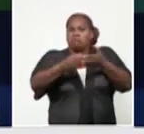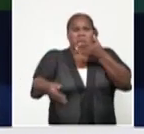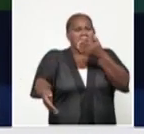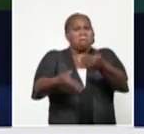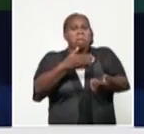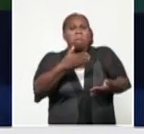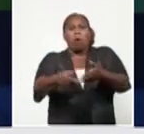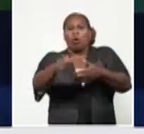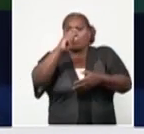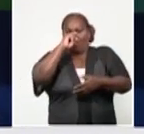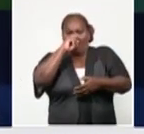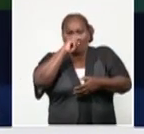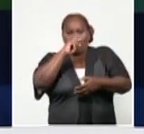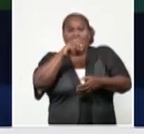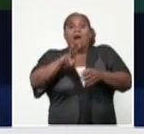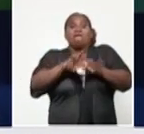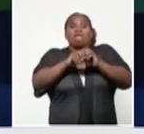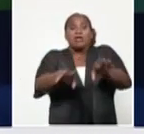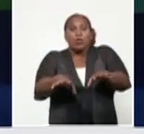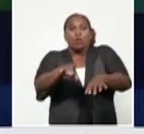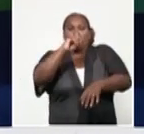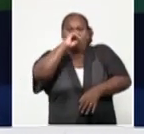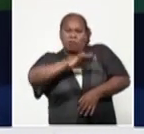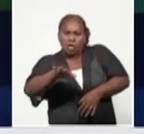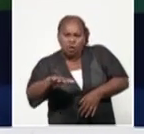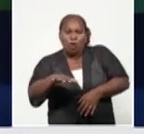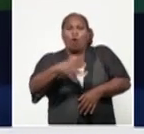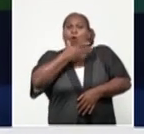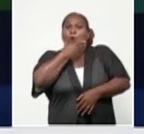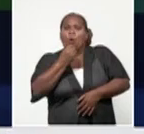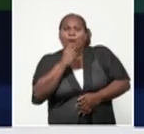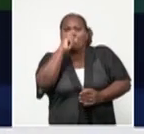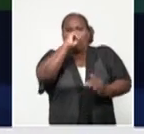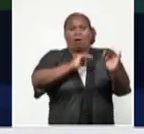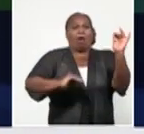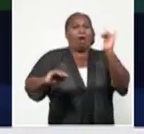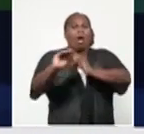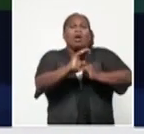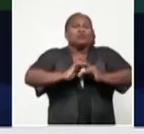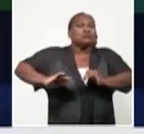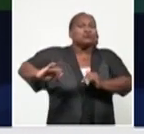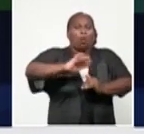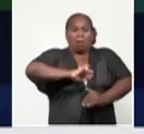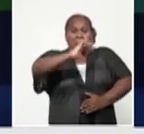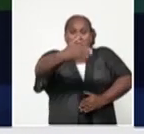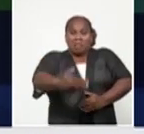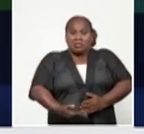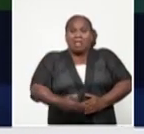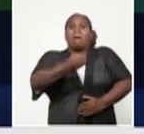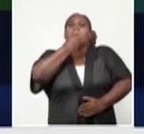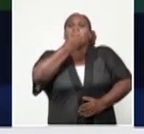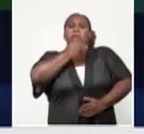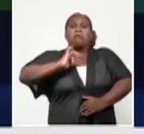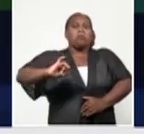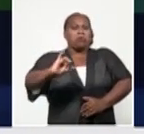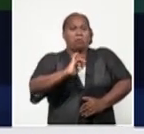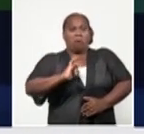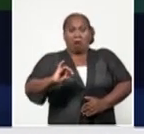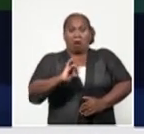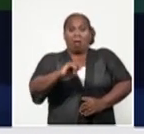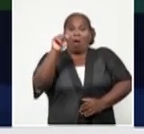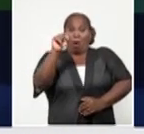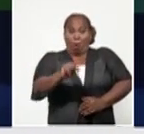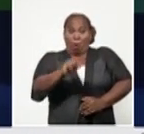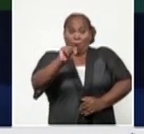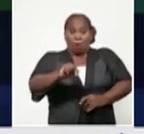it's down to each and every one of us, because the virus doesn't discriminate based on age. It affects children,